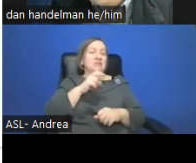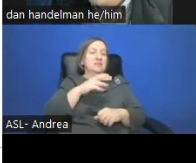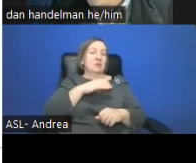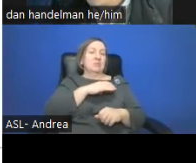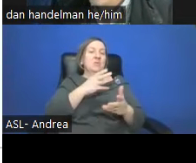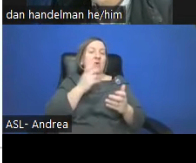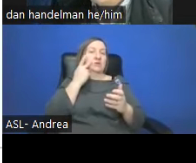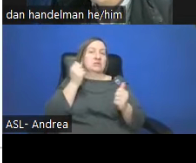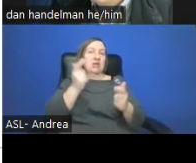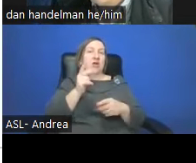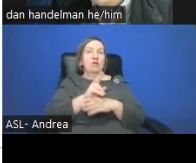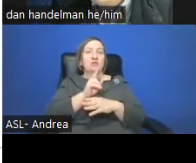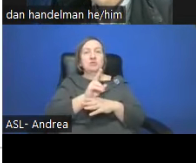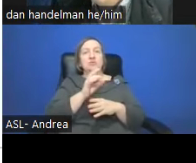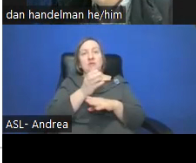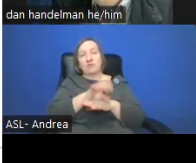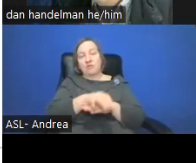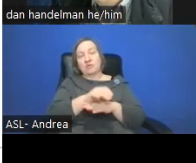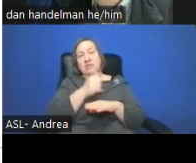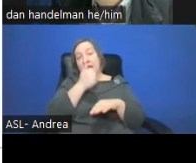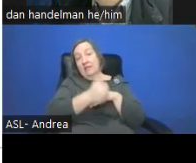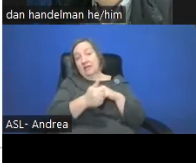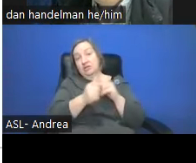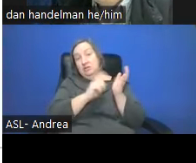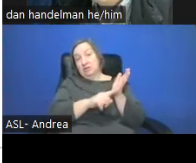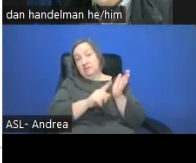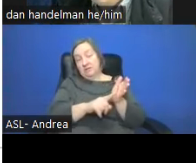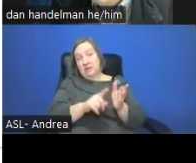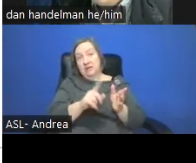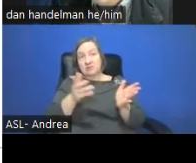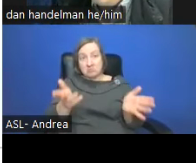see all use of force allegations investigated. But